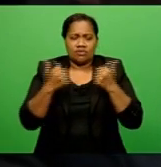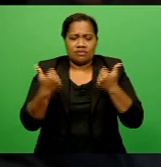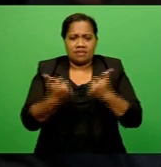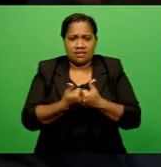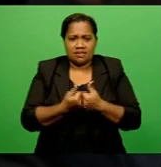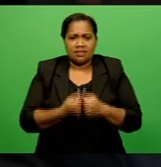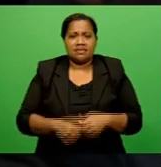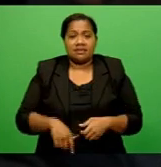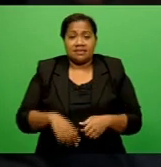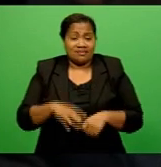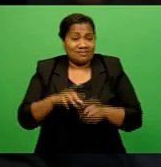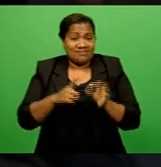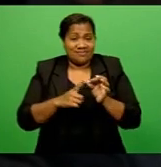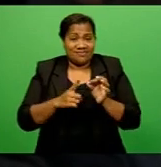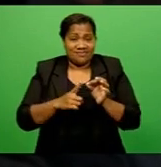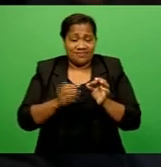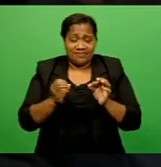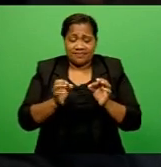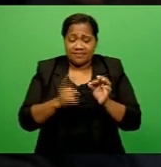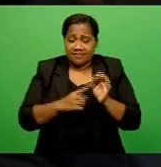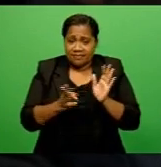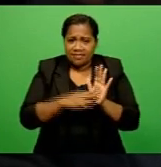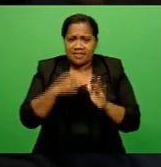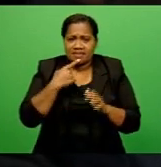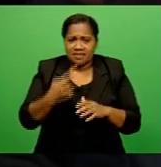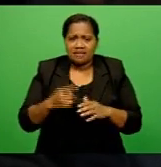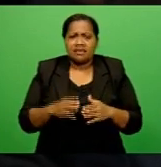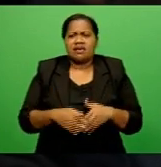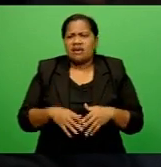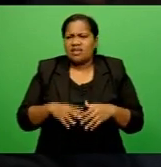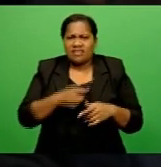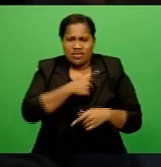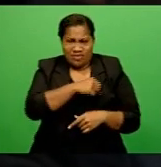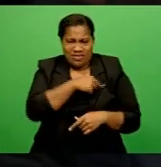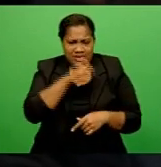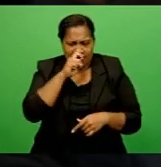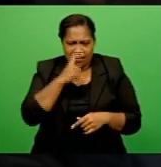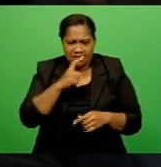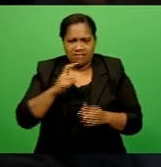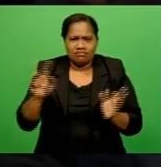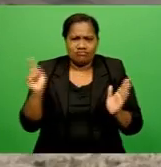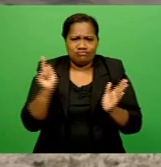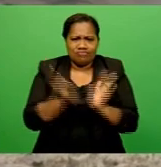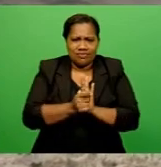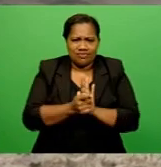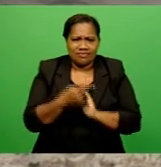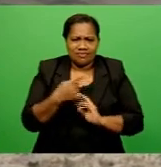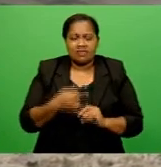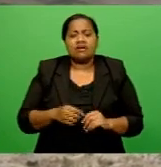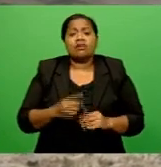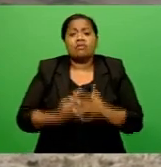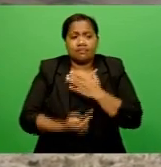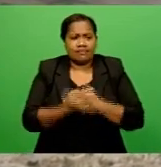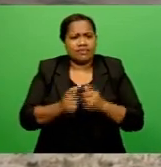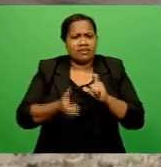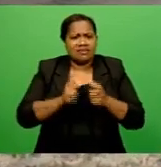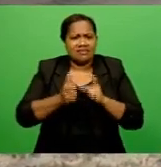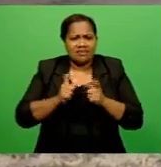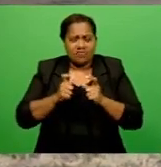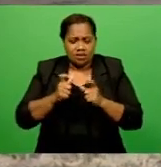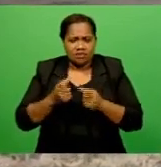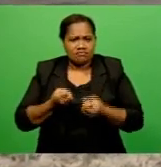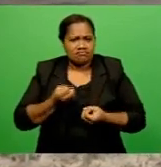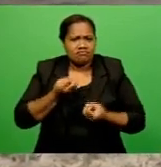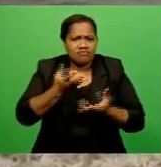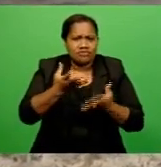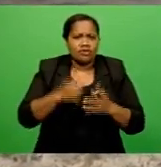front lines in Fiji that commitment can't come soon enough. He says by putting the climate emergency at the core of their administration,